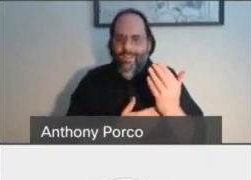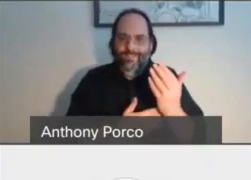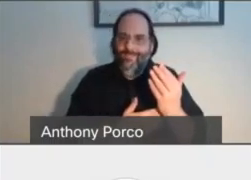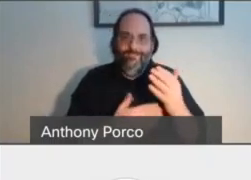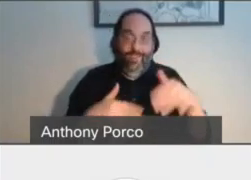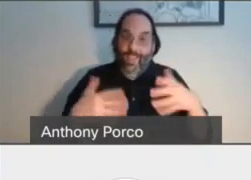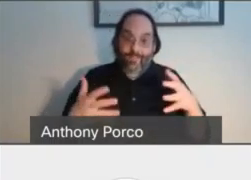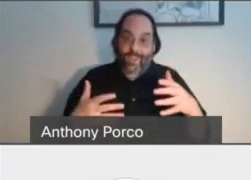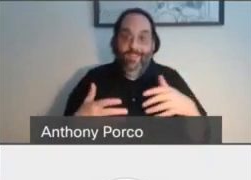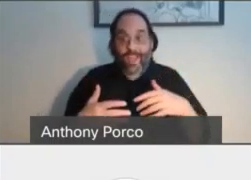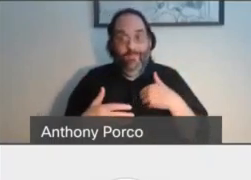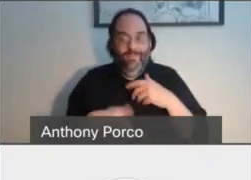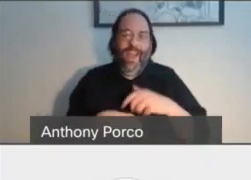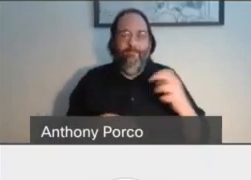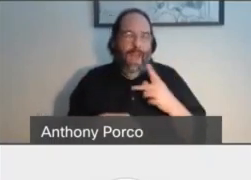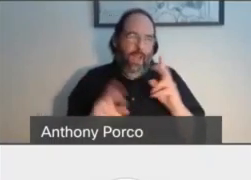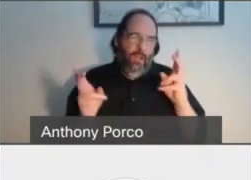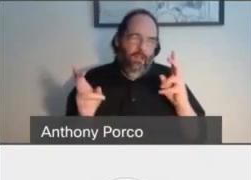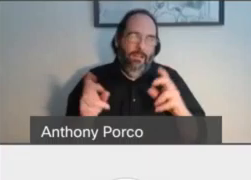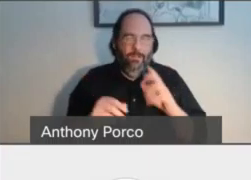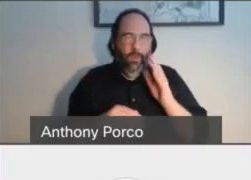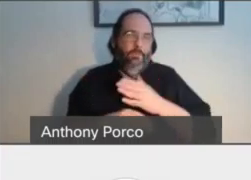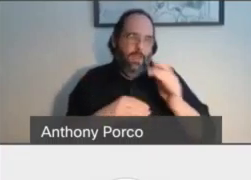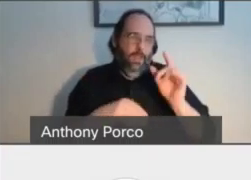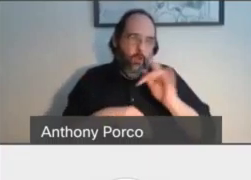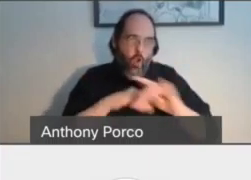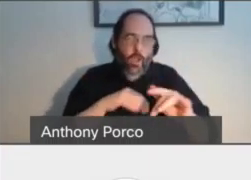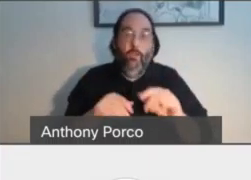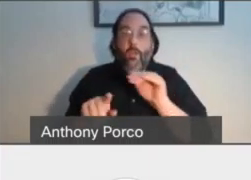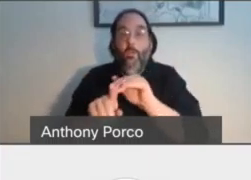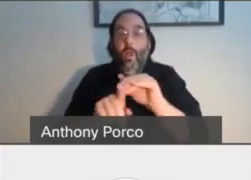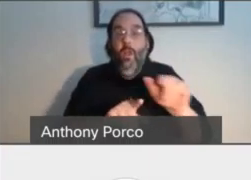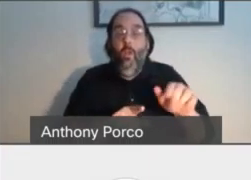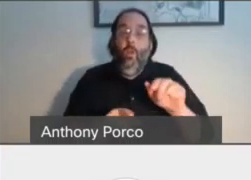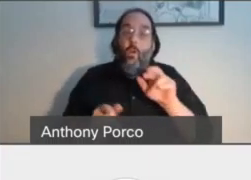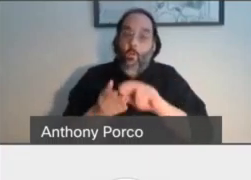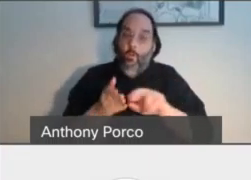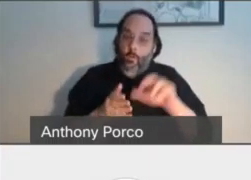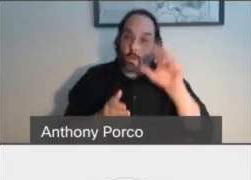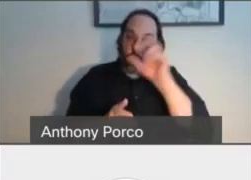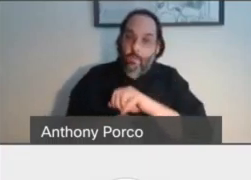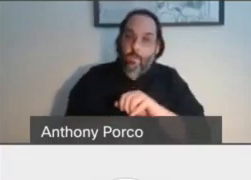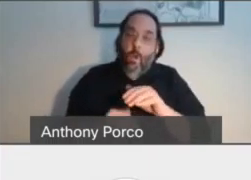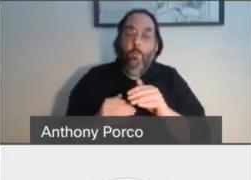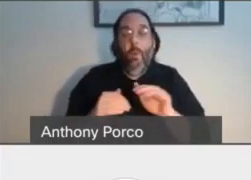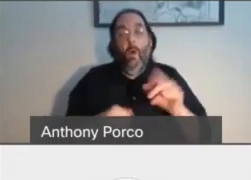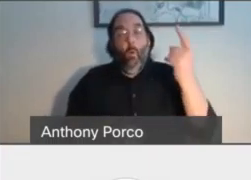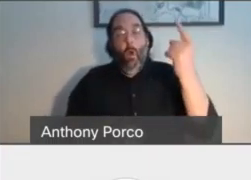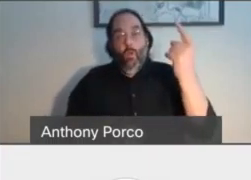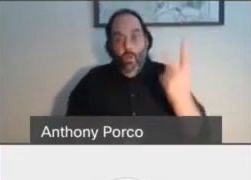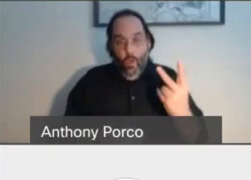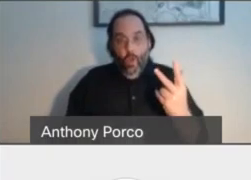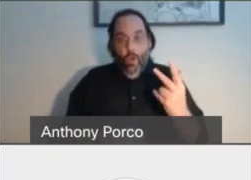Just lastly, I want to just remind people, you know, research estimated that nearly 1/3 of our lives is spent at